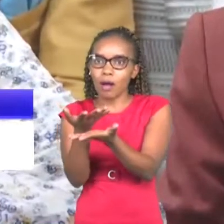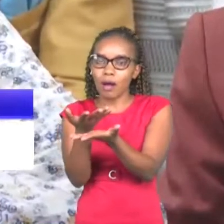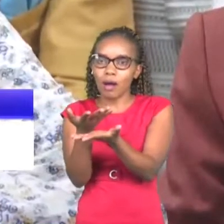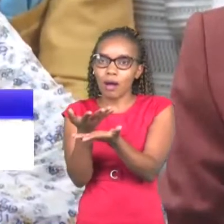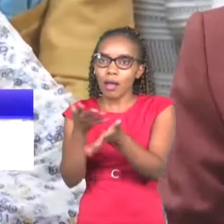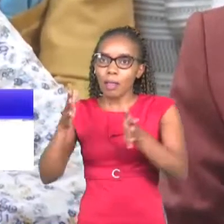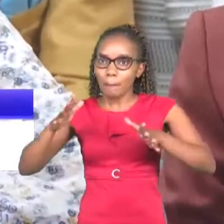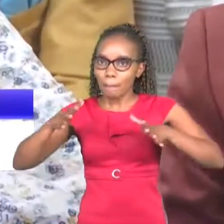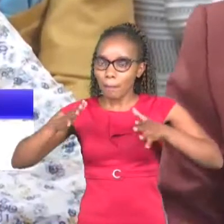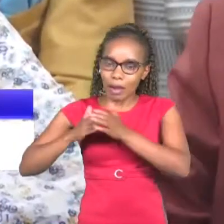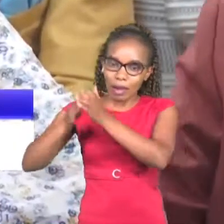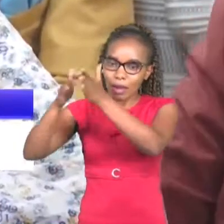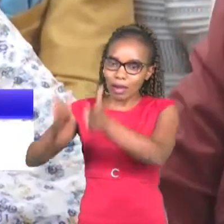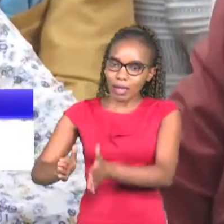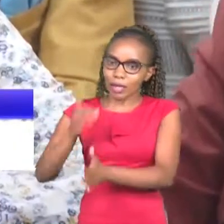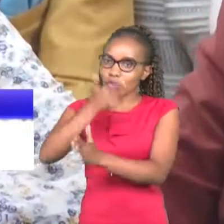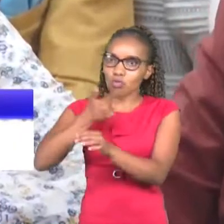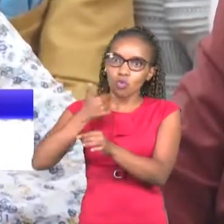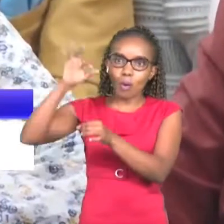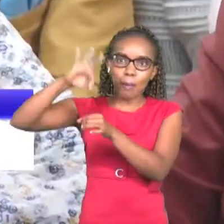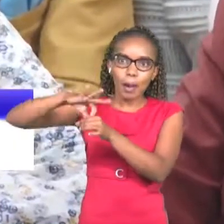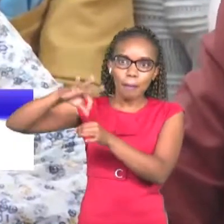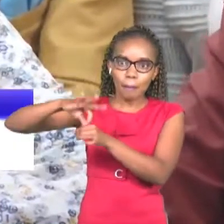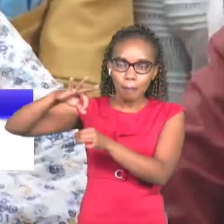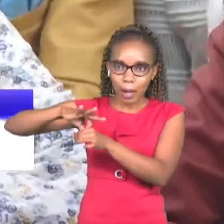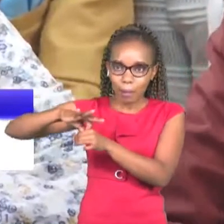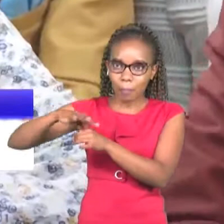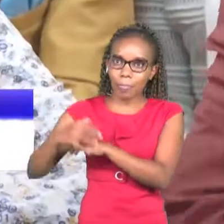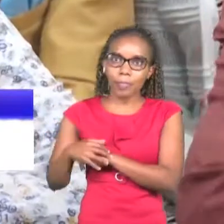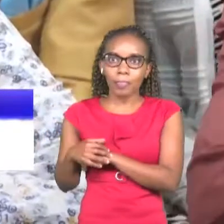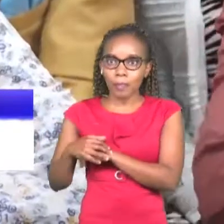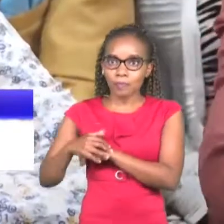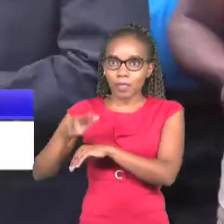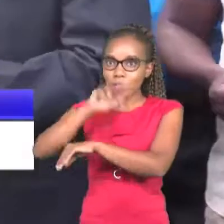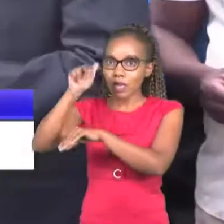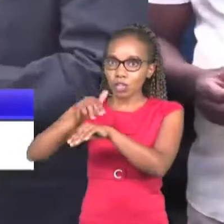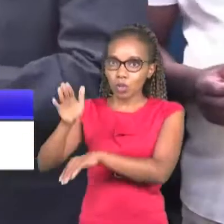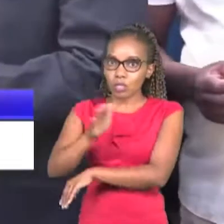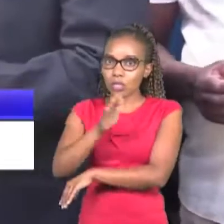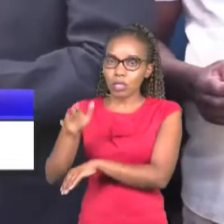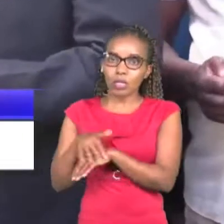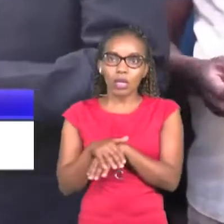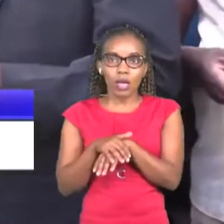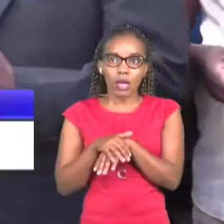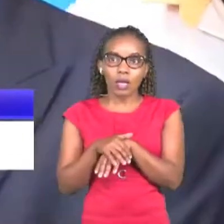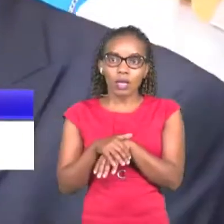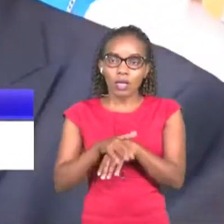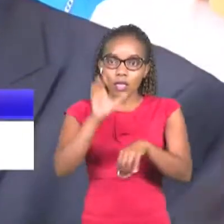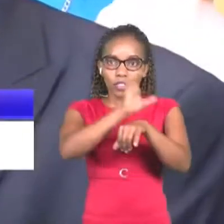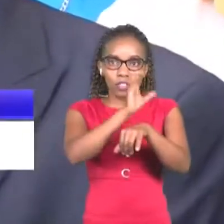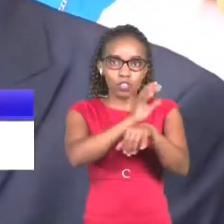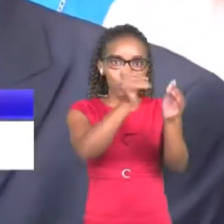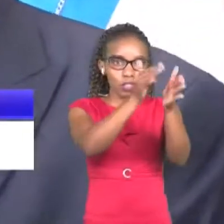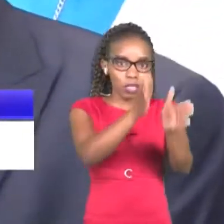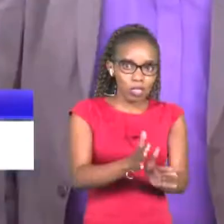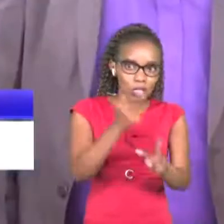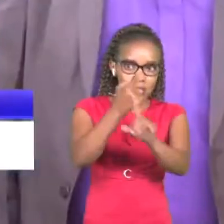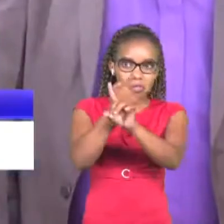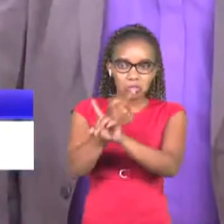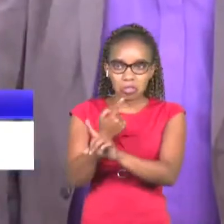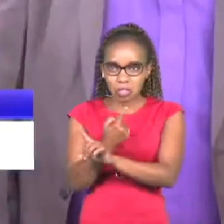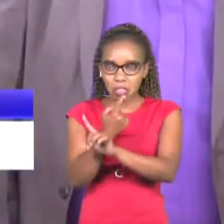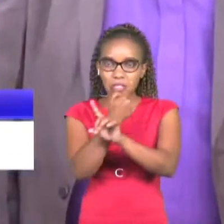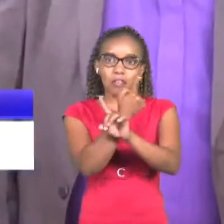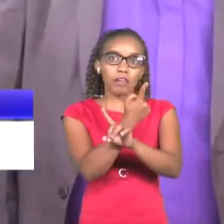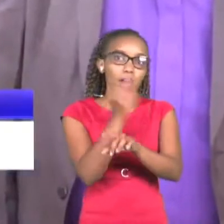wale watu viongozi wamechaguliwa kwa National Assembly. Speaking elsewhere, church leaders drawn from different denominations in